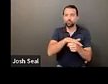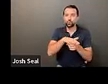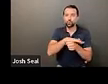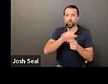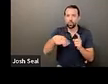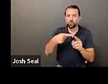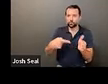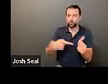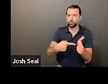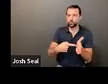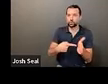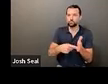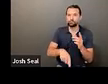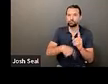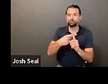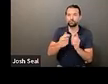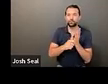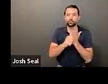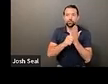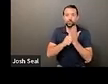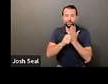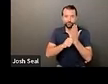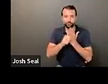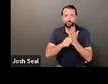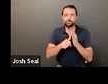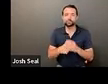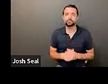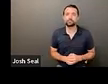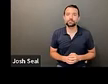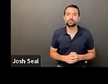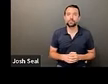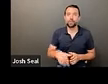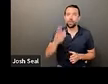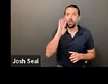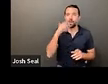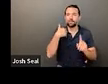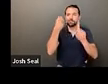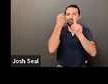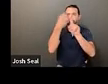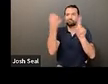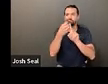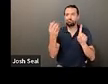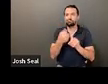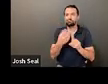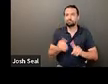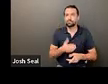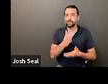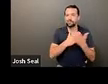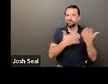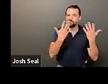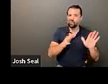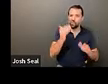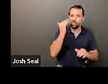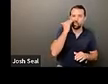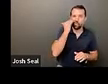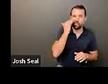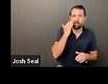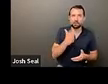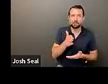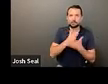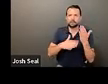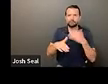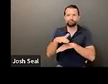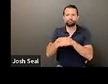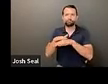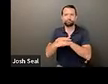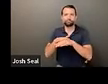are some of the resources. We're not going to talk about all of them because most of those are very self-explanatory, but we're going to get into some of them. This is also